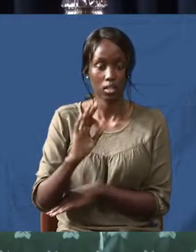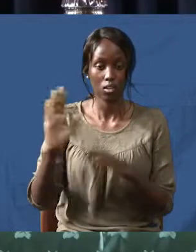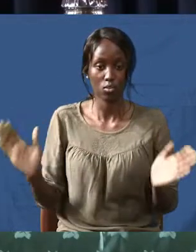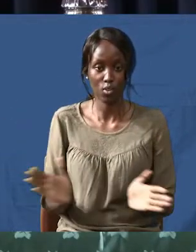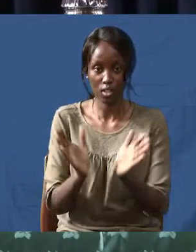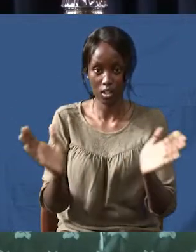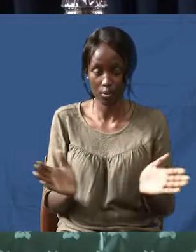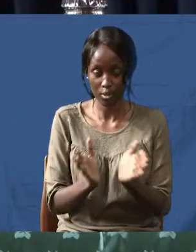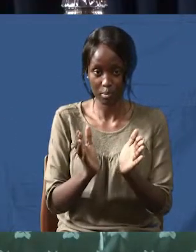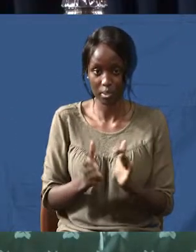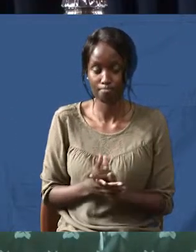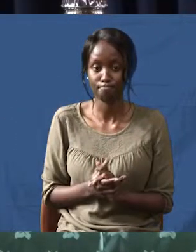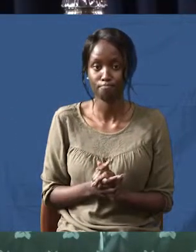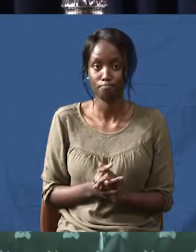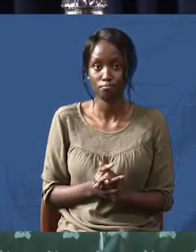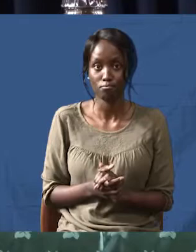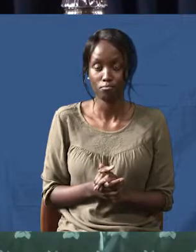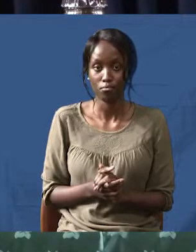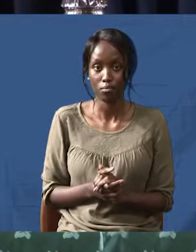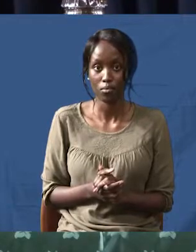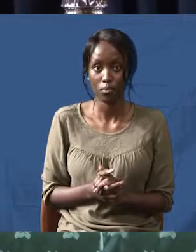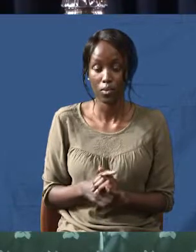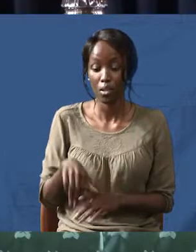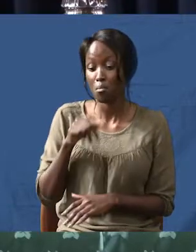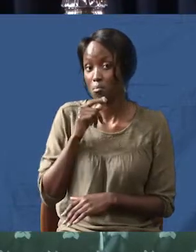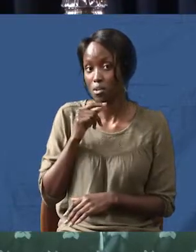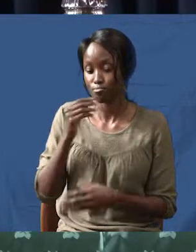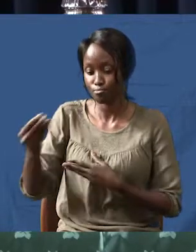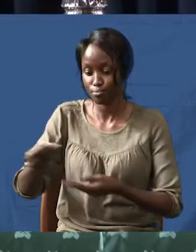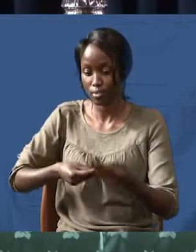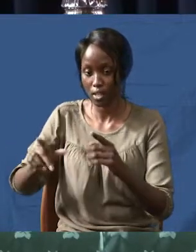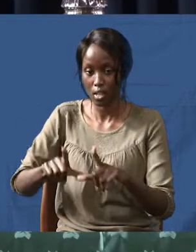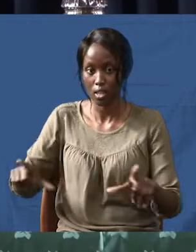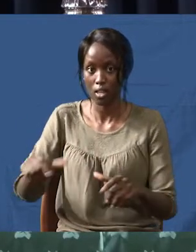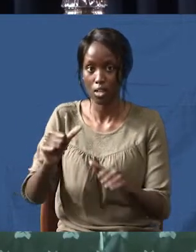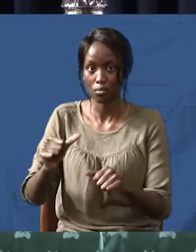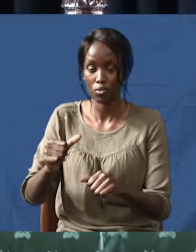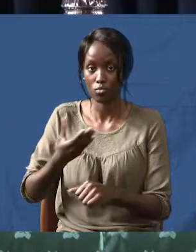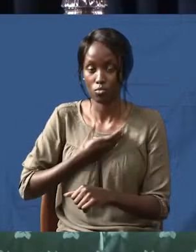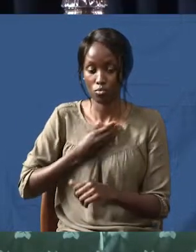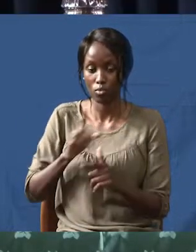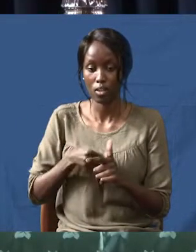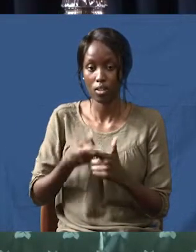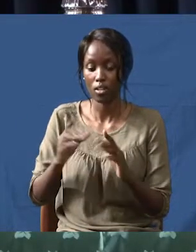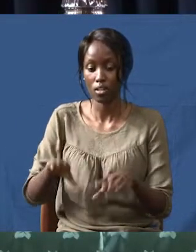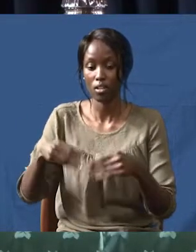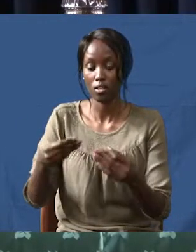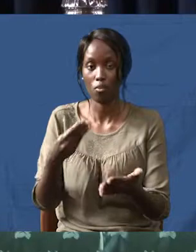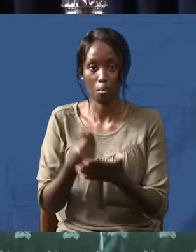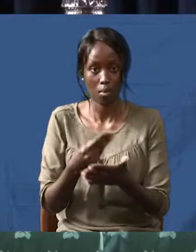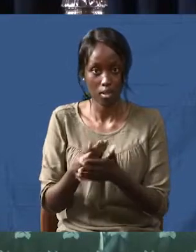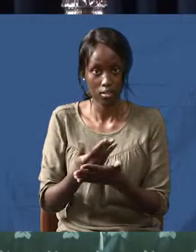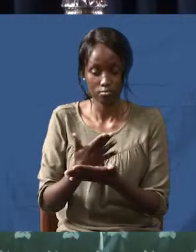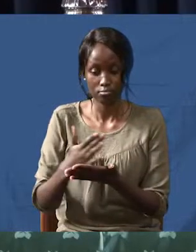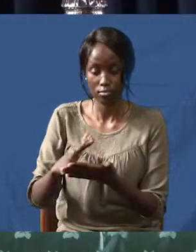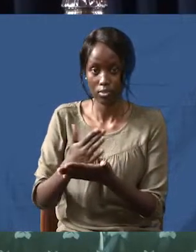encouragement, sold a field that he owned and brought the money and put